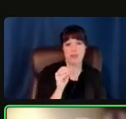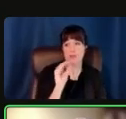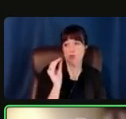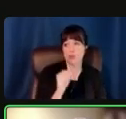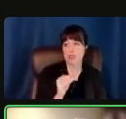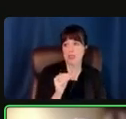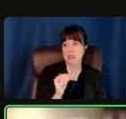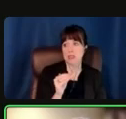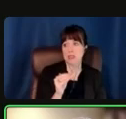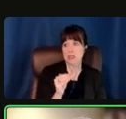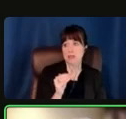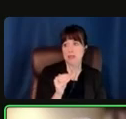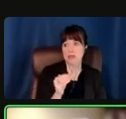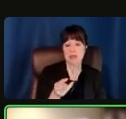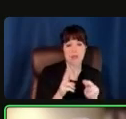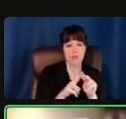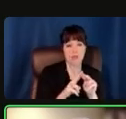increase,